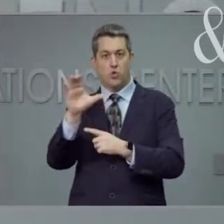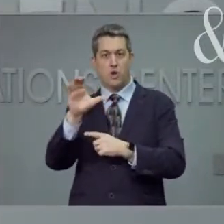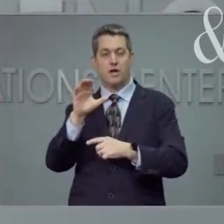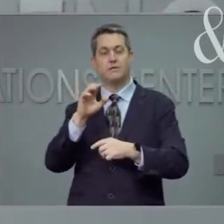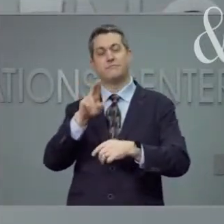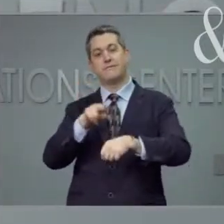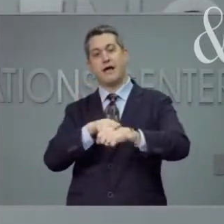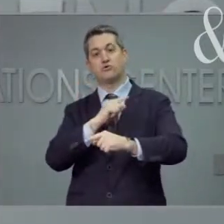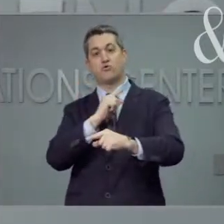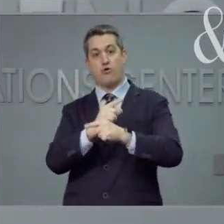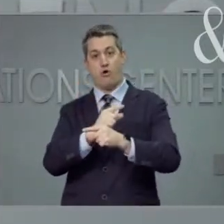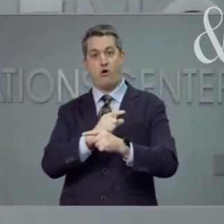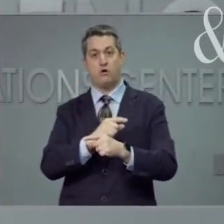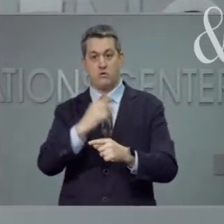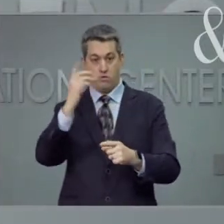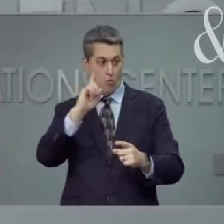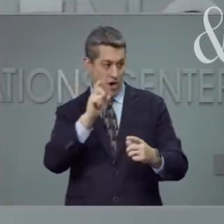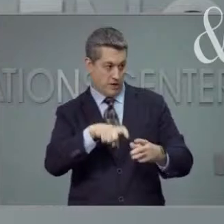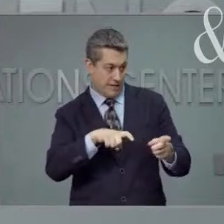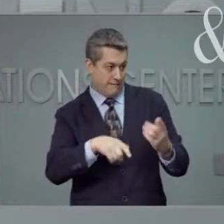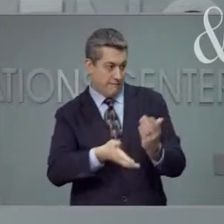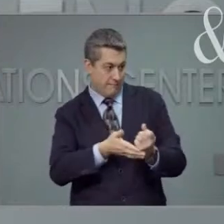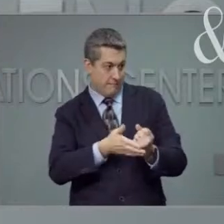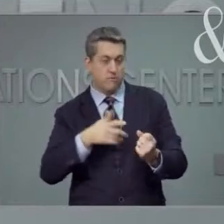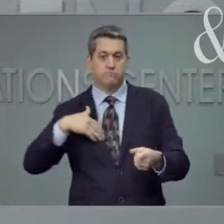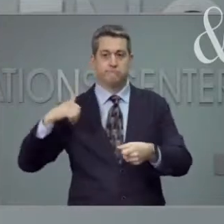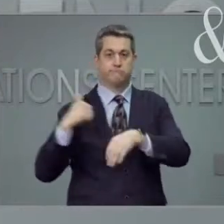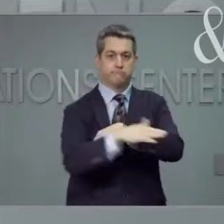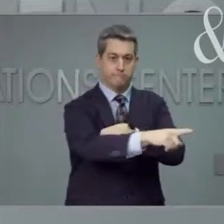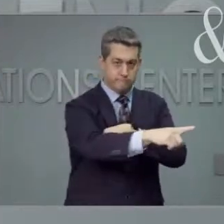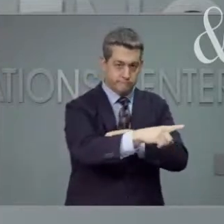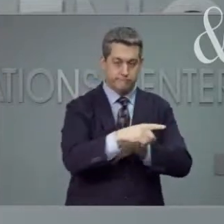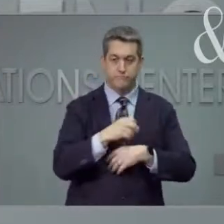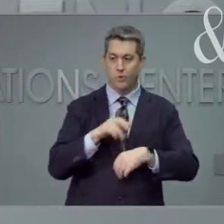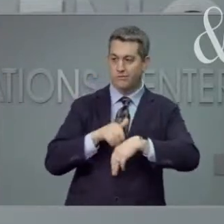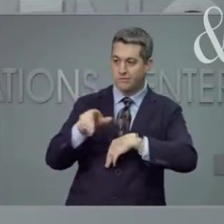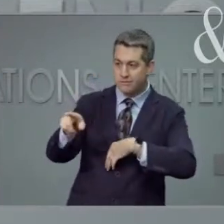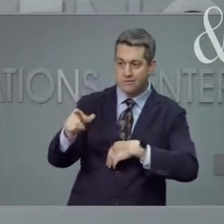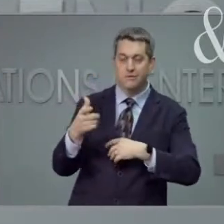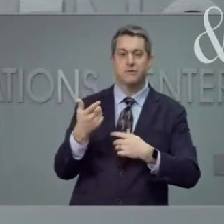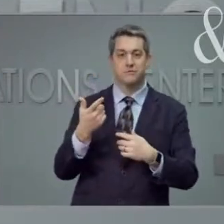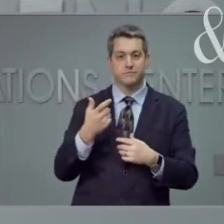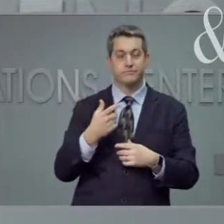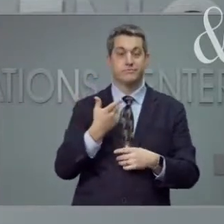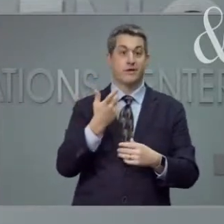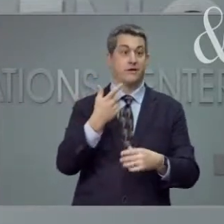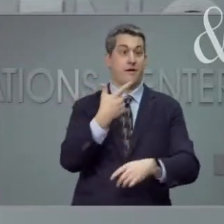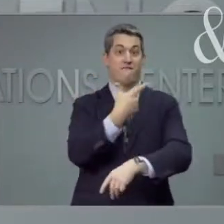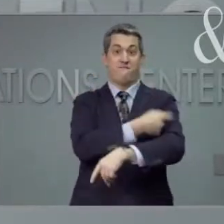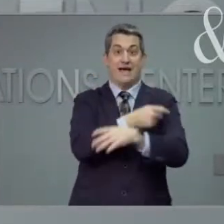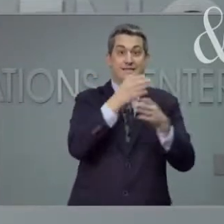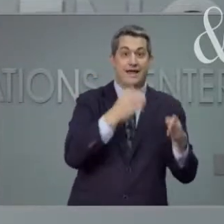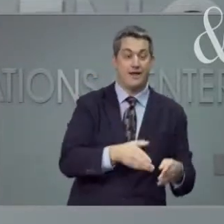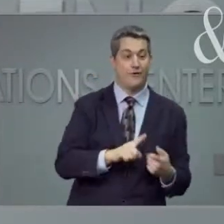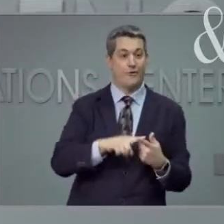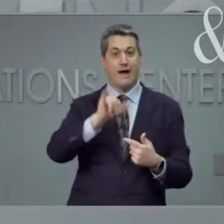support some of our efforts in our local health departments. Everything from vaccinators to IT support, data entry,